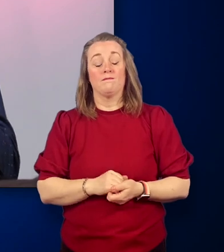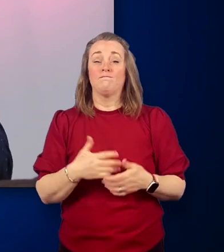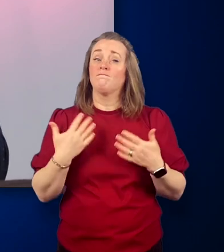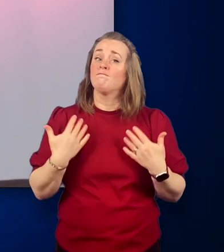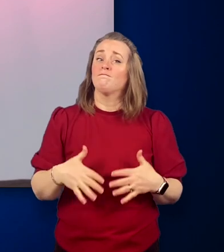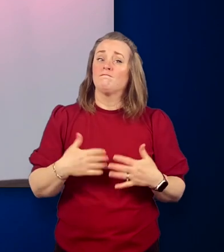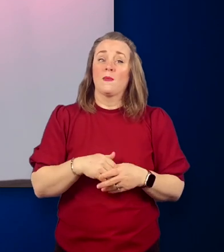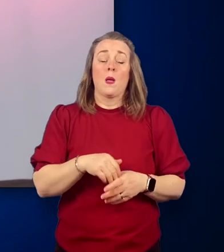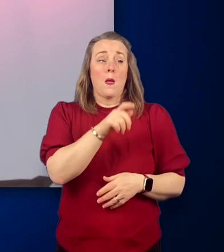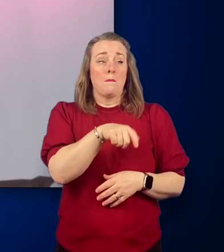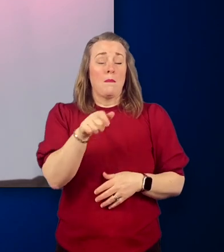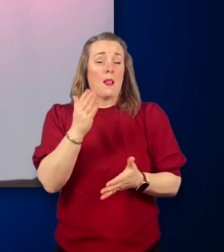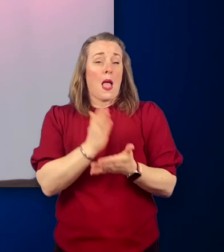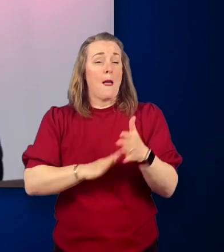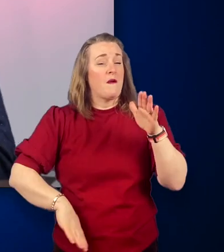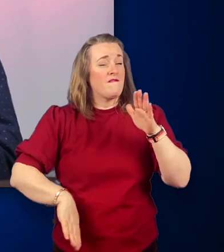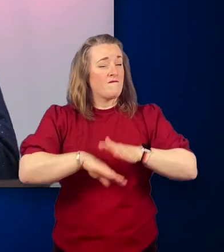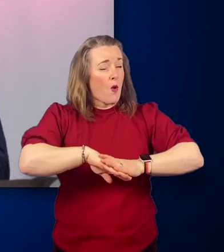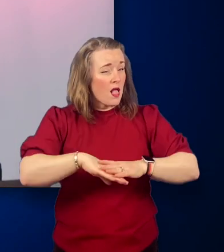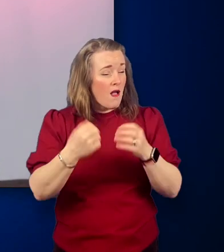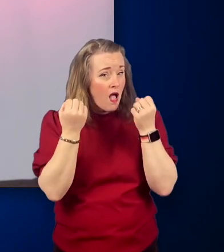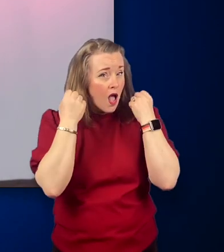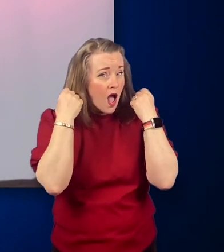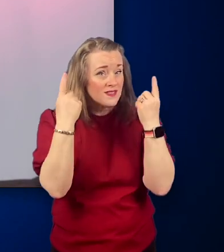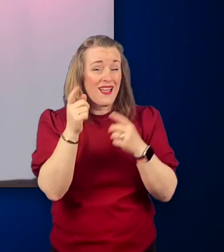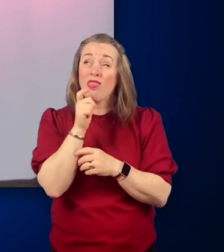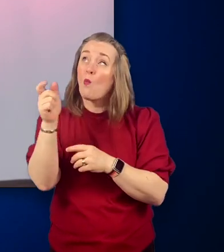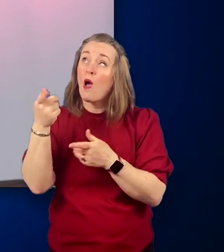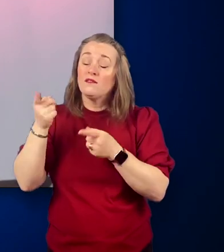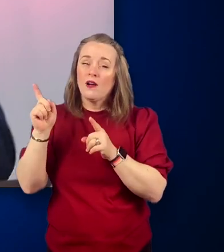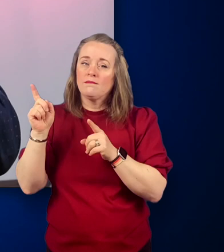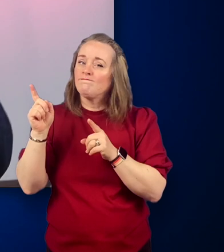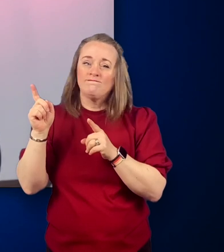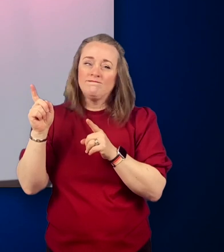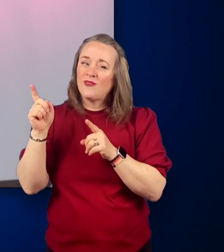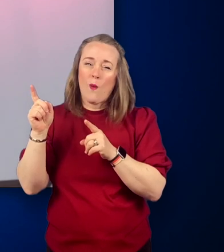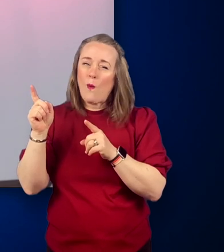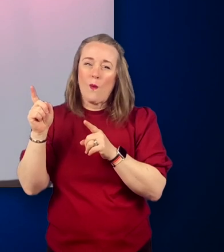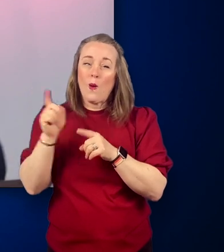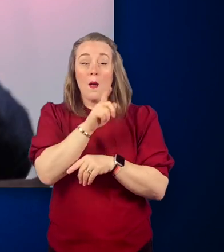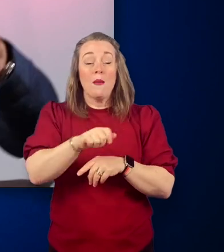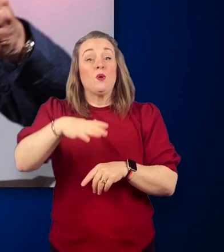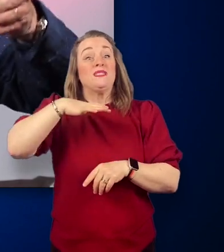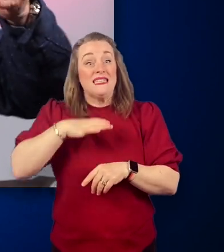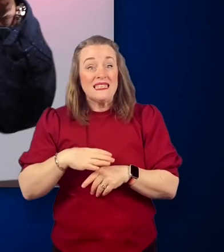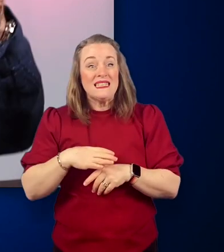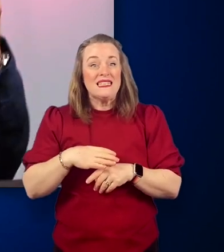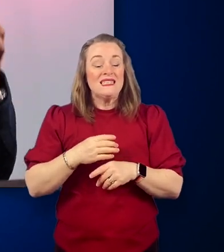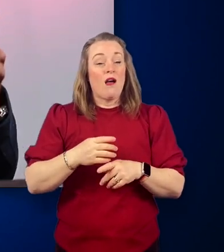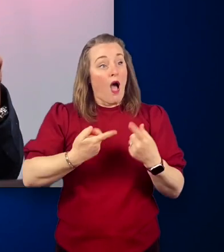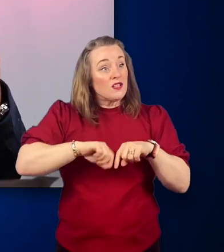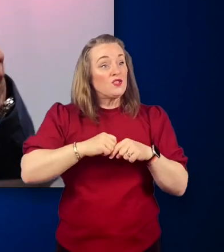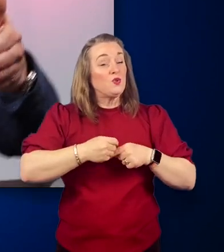People don't fully understand the word of God and they need it explaining, and we need to